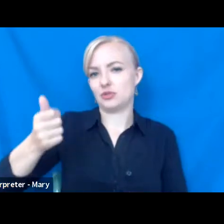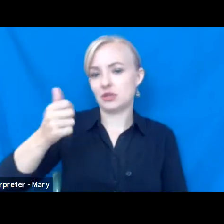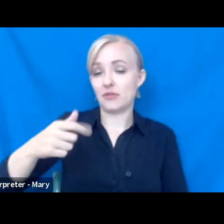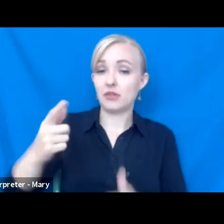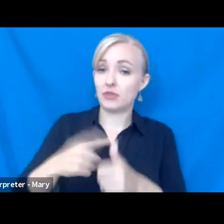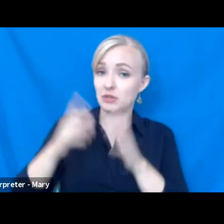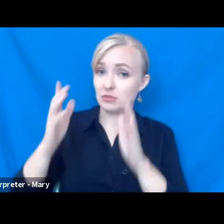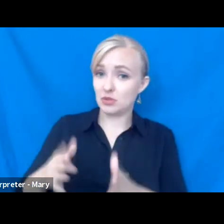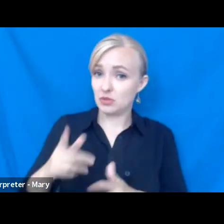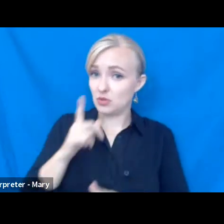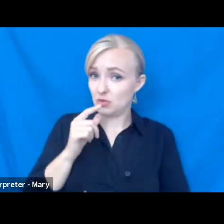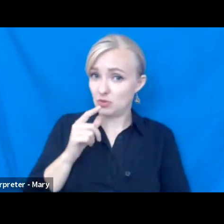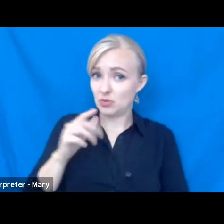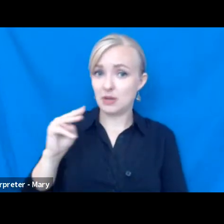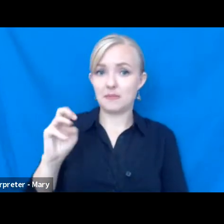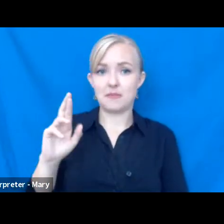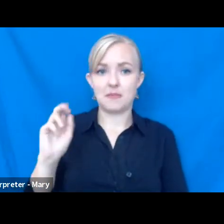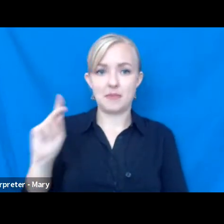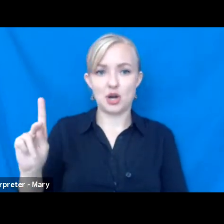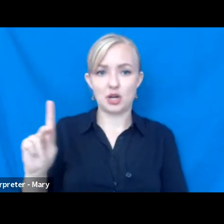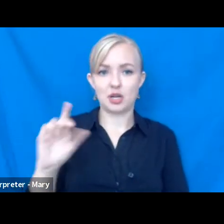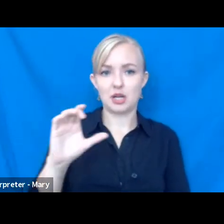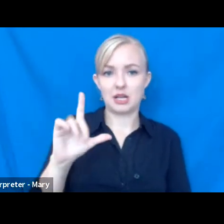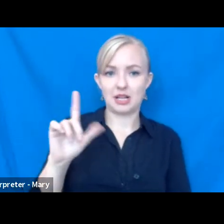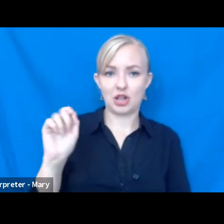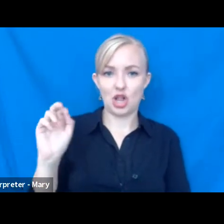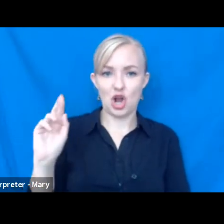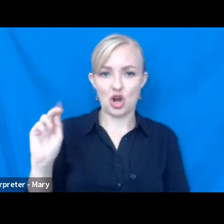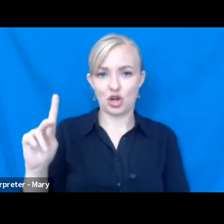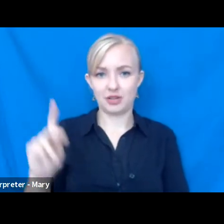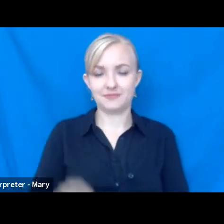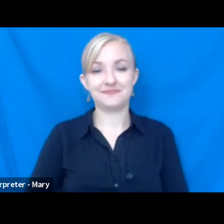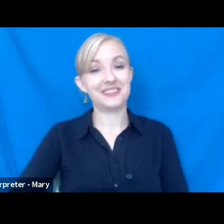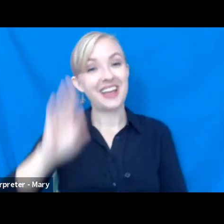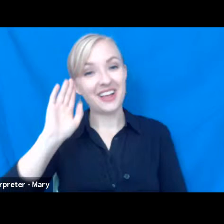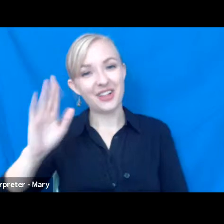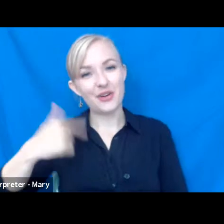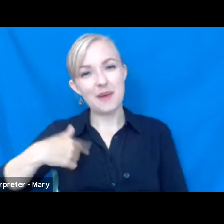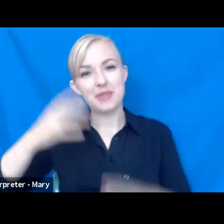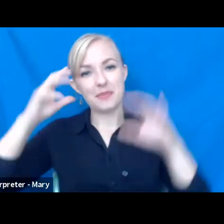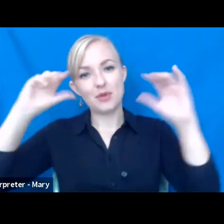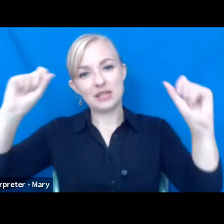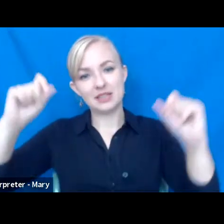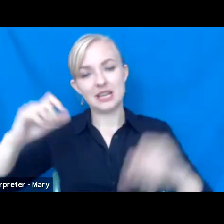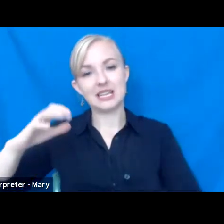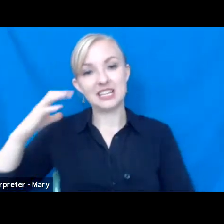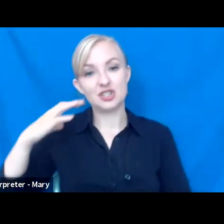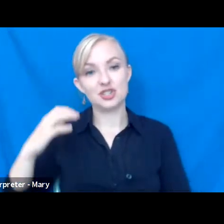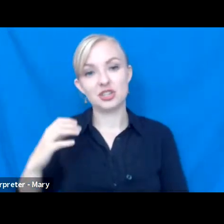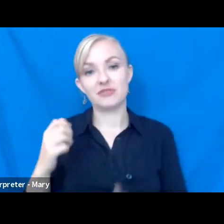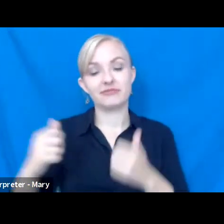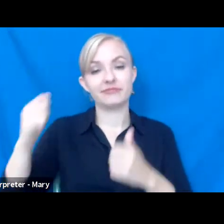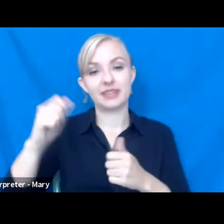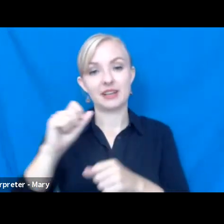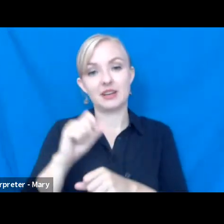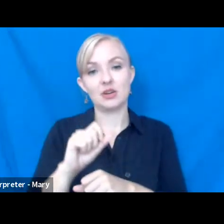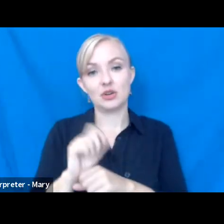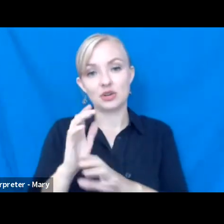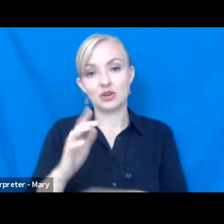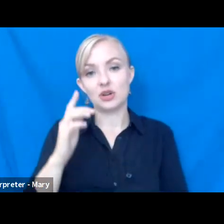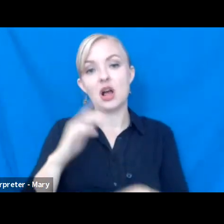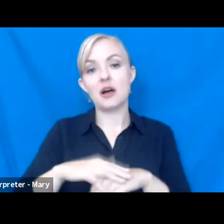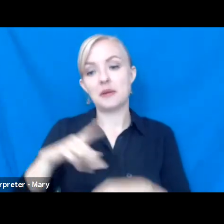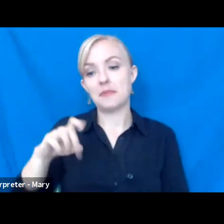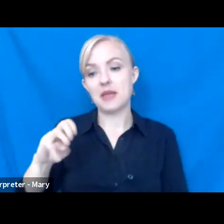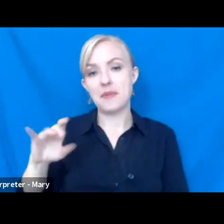first panelist is Mark Clark. Mark? I'm Mark Clark. I'm the President and Chief Executive Officer of Pima Council on